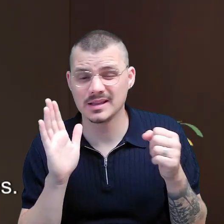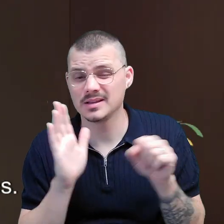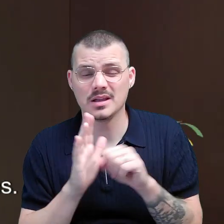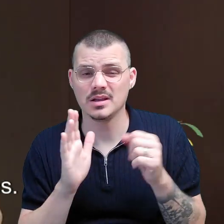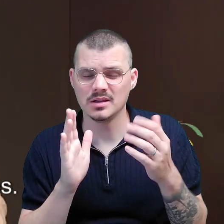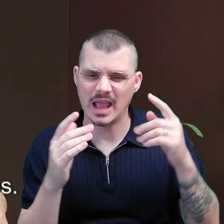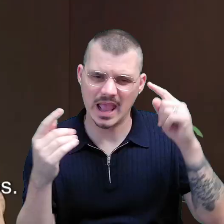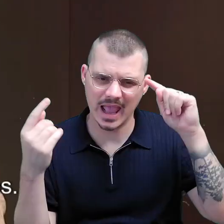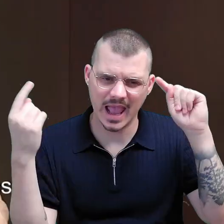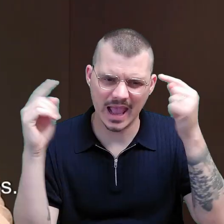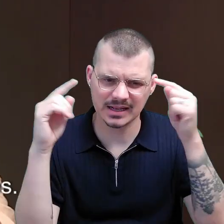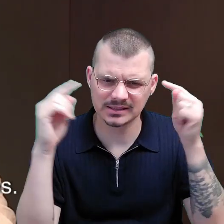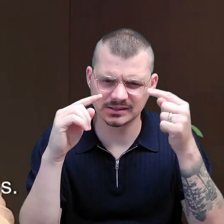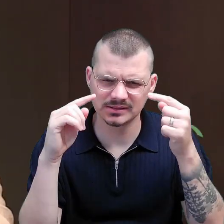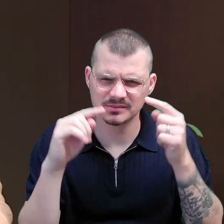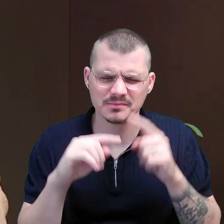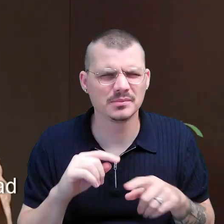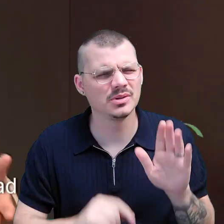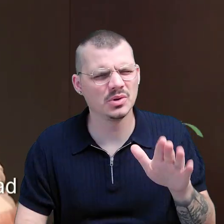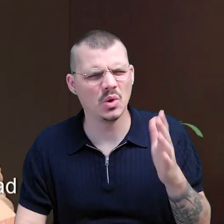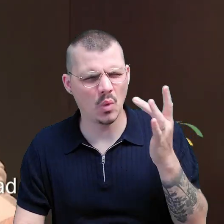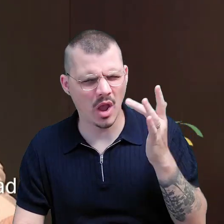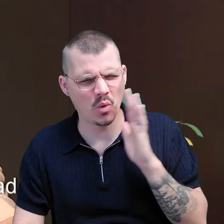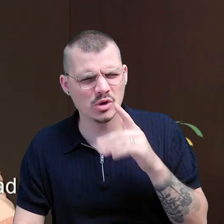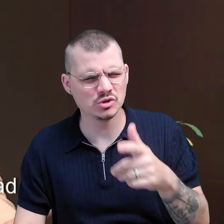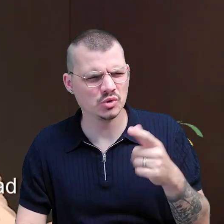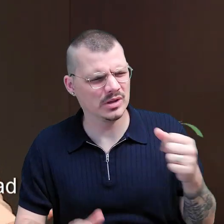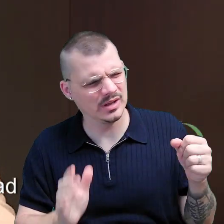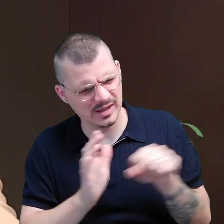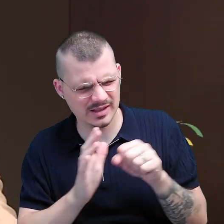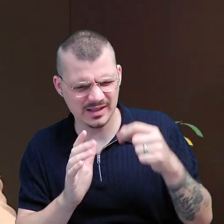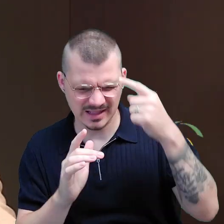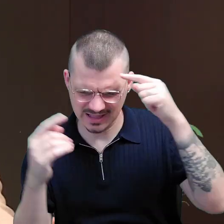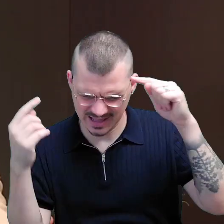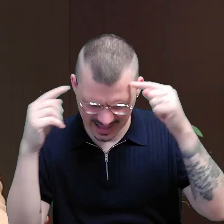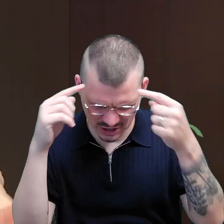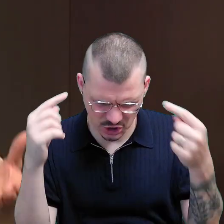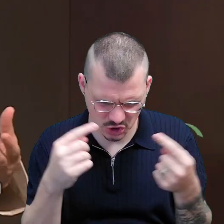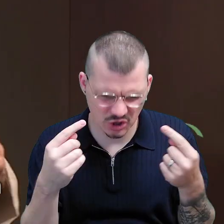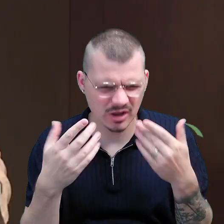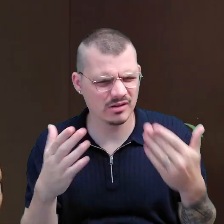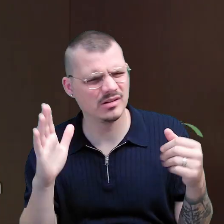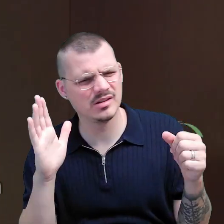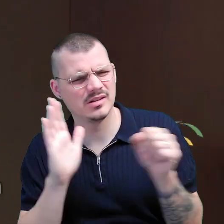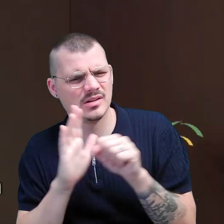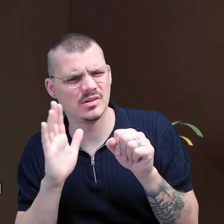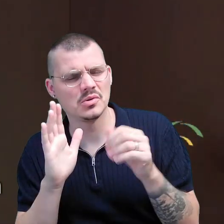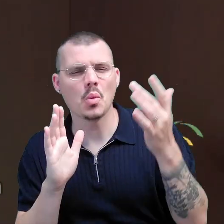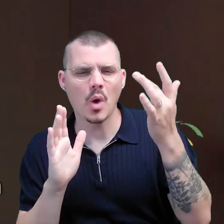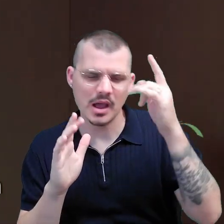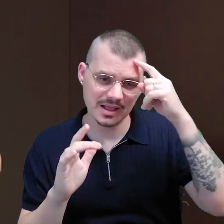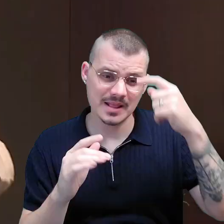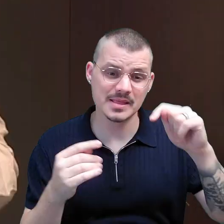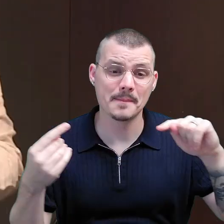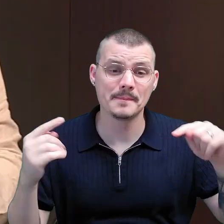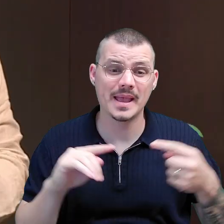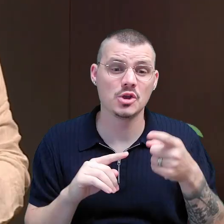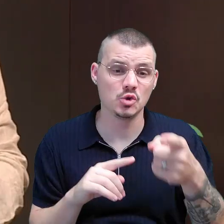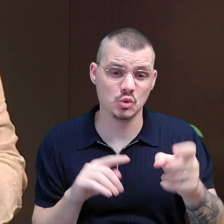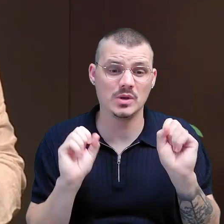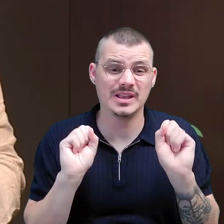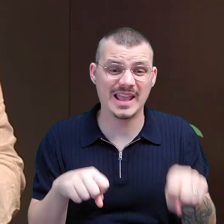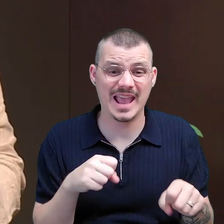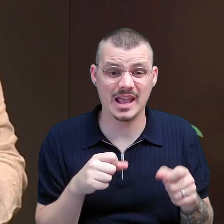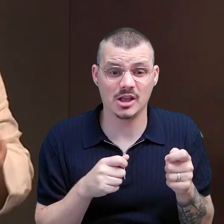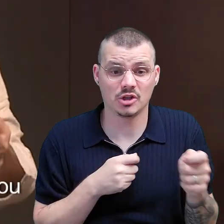their heads is that they have headaches. Well, why would you do that if your head already hurts? Well, that's because the pain you can